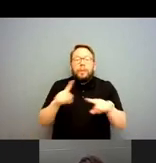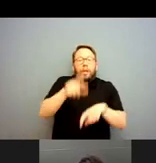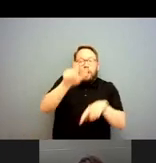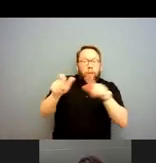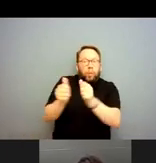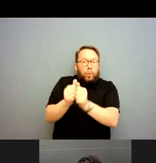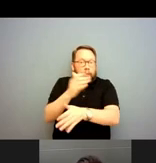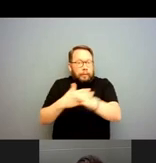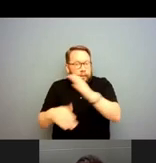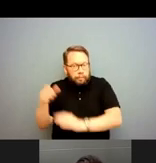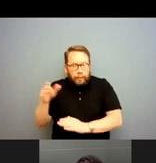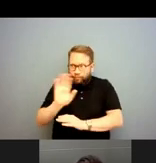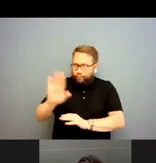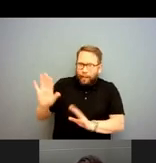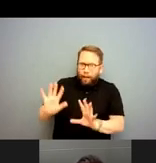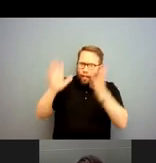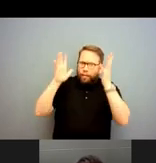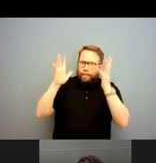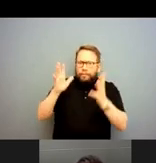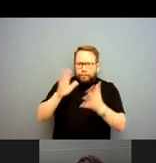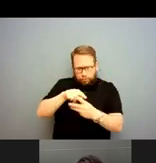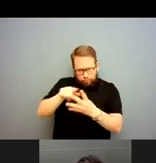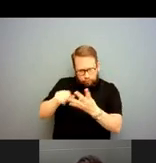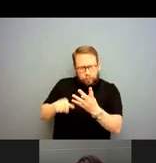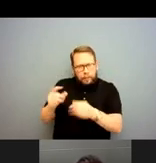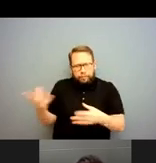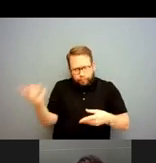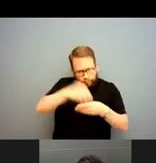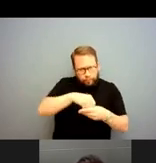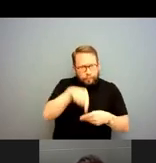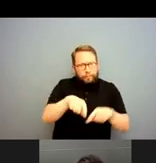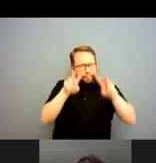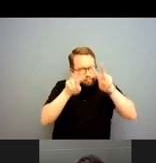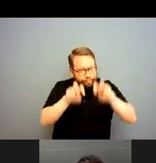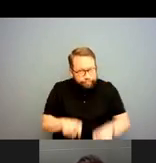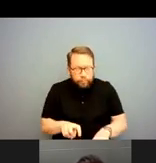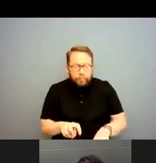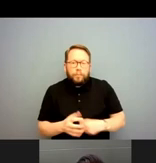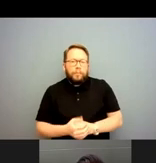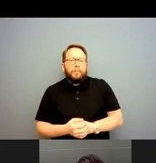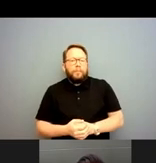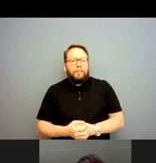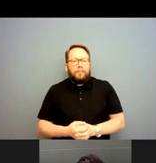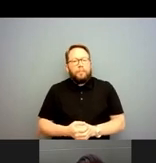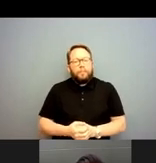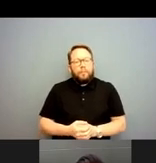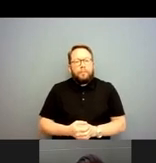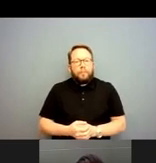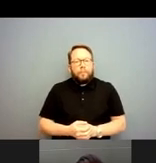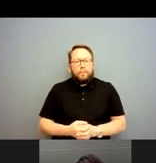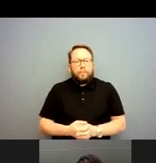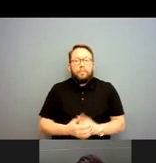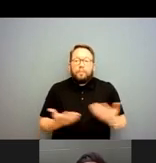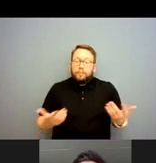Currently, there is not enough data available concerning this minority group within Sami. As